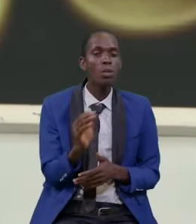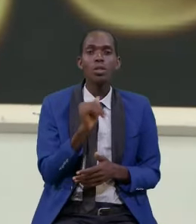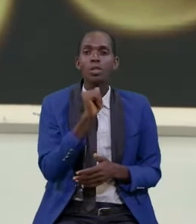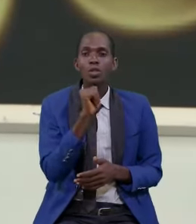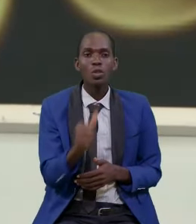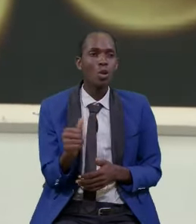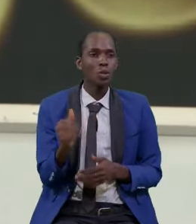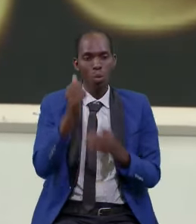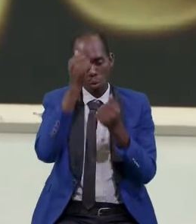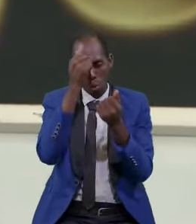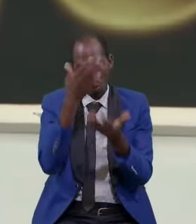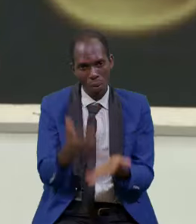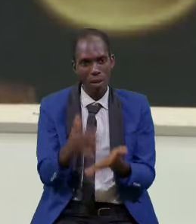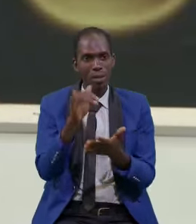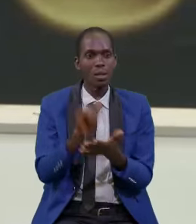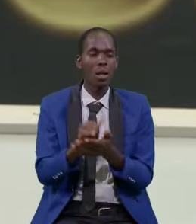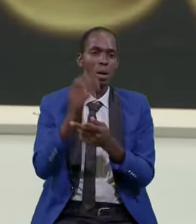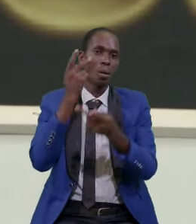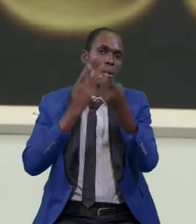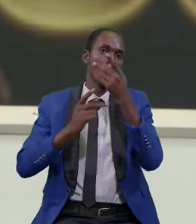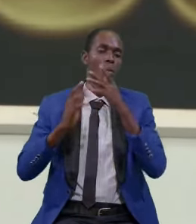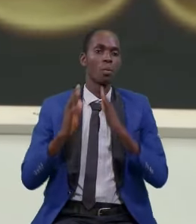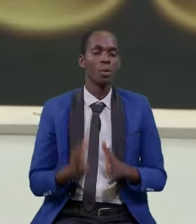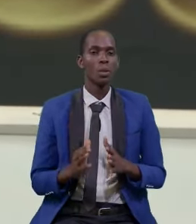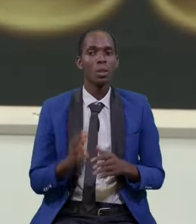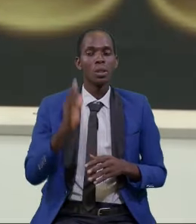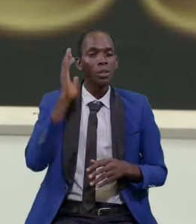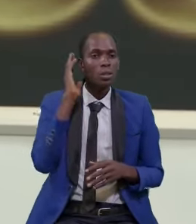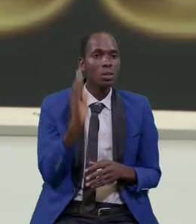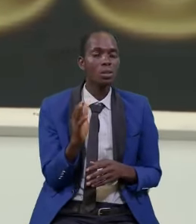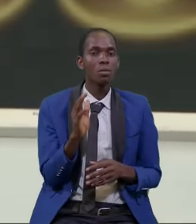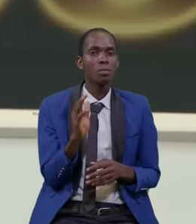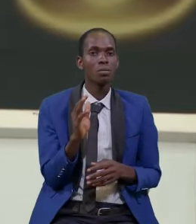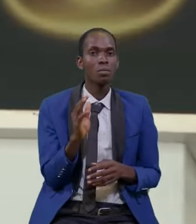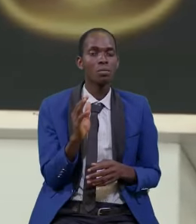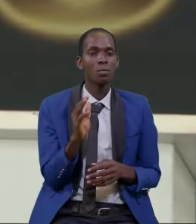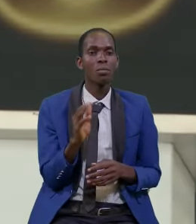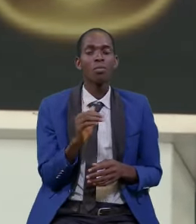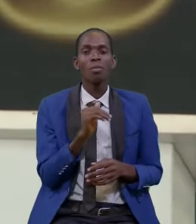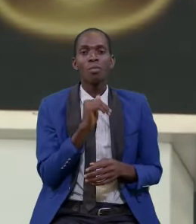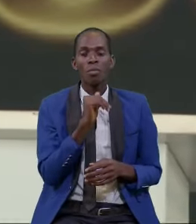that prophet shall be destroyed,